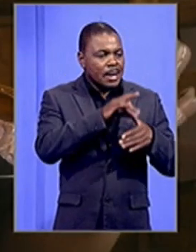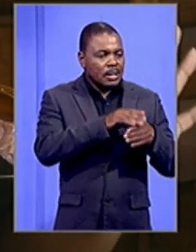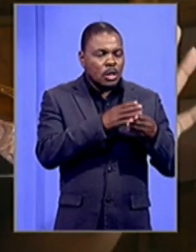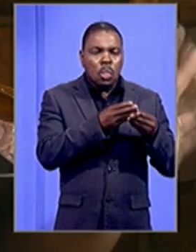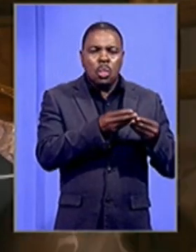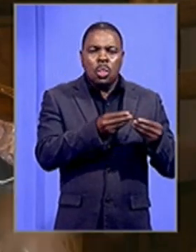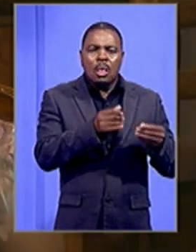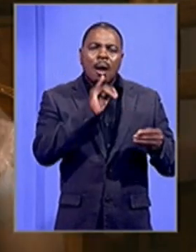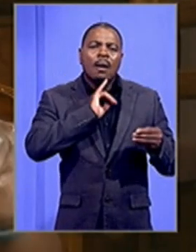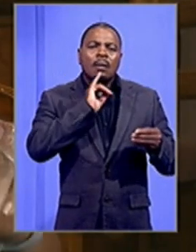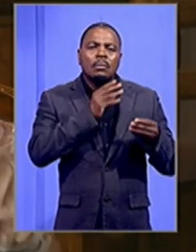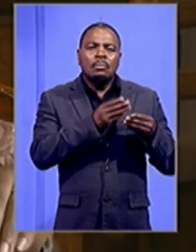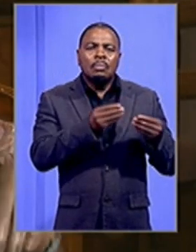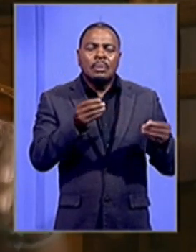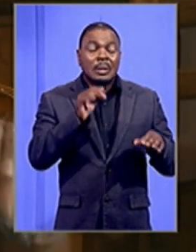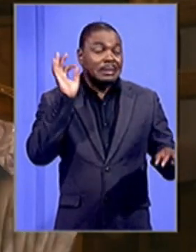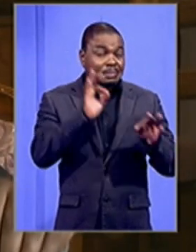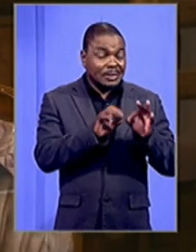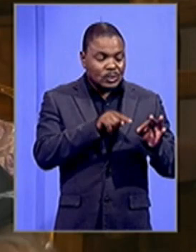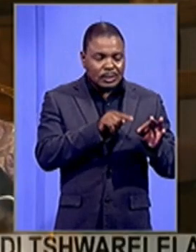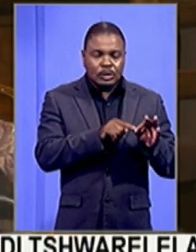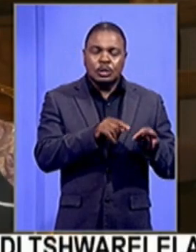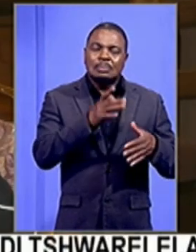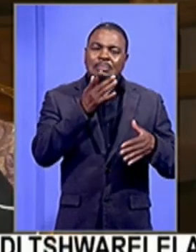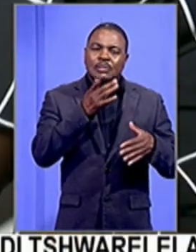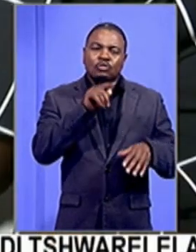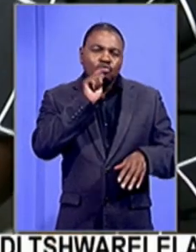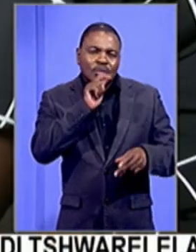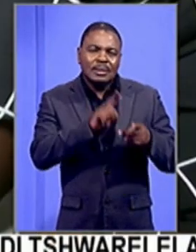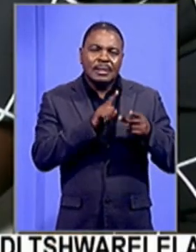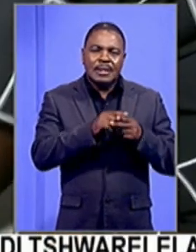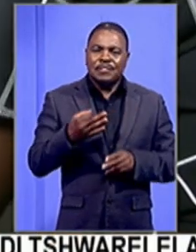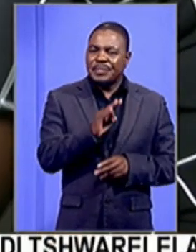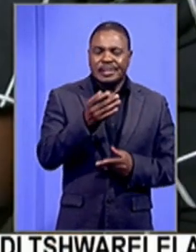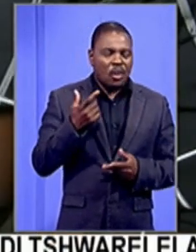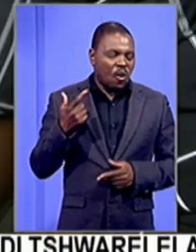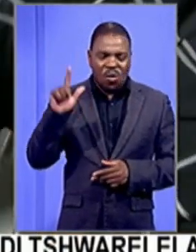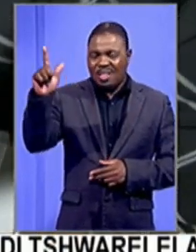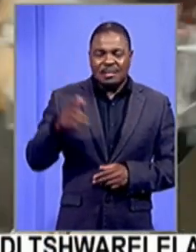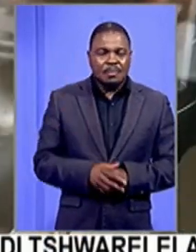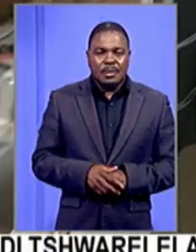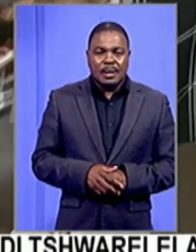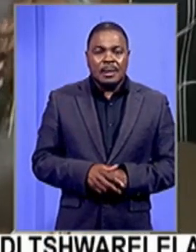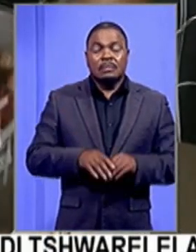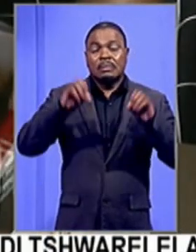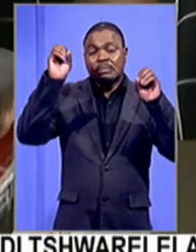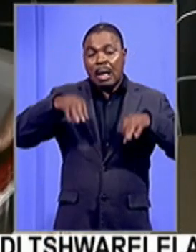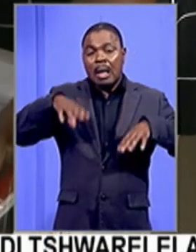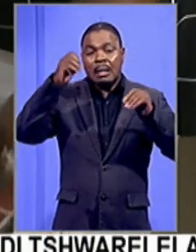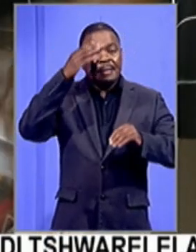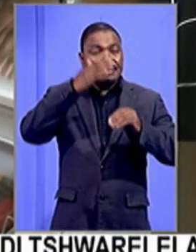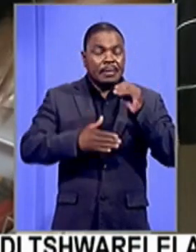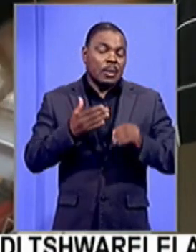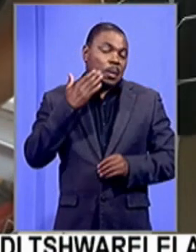defroze, especially the chicken and the fish, we had to throw them away. Ka ntlha ya fa go sena bonnete jwa gore kgaogo ya motlakase e tla